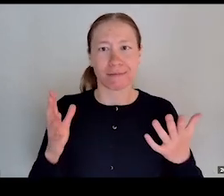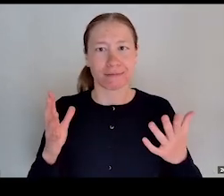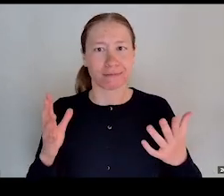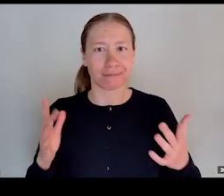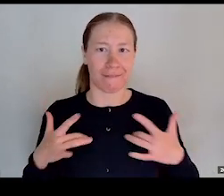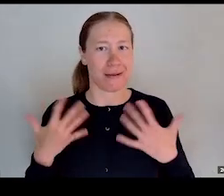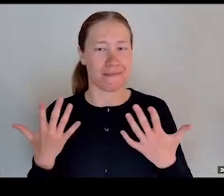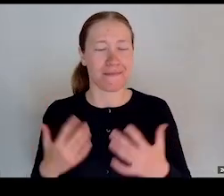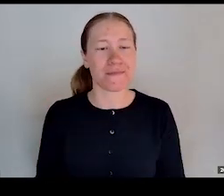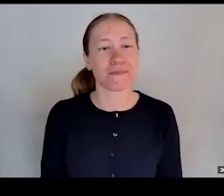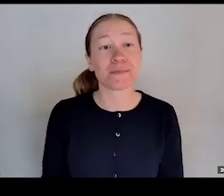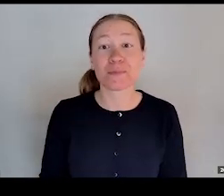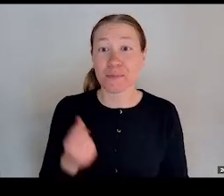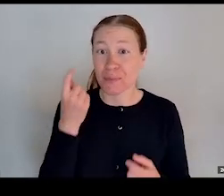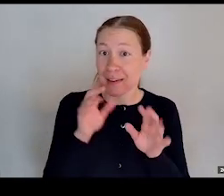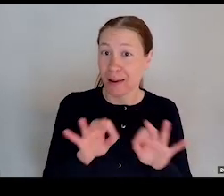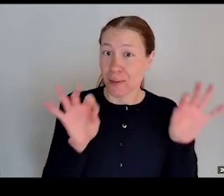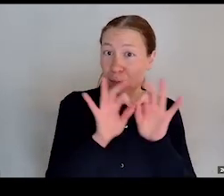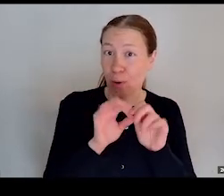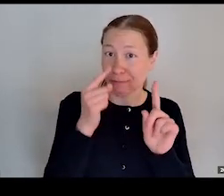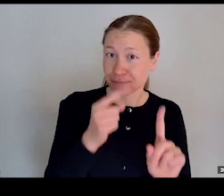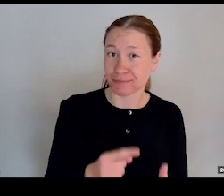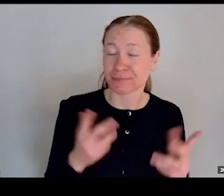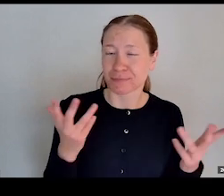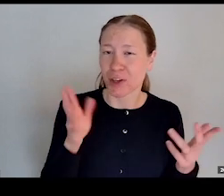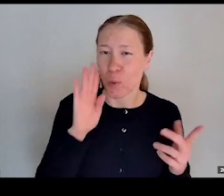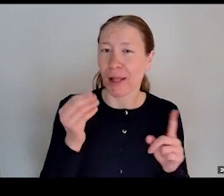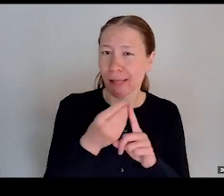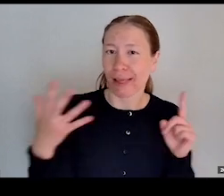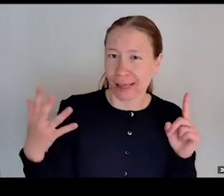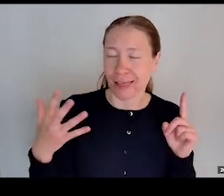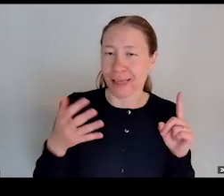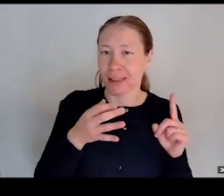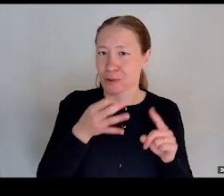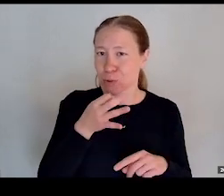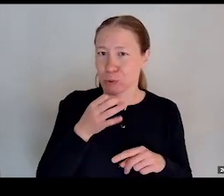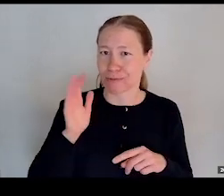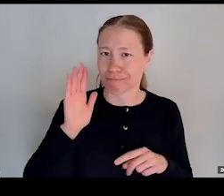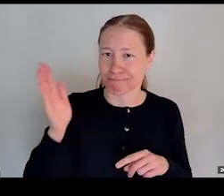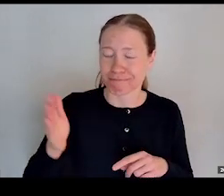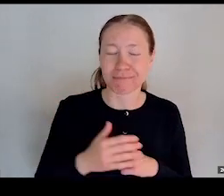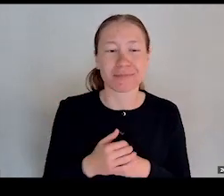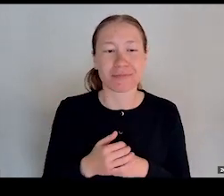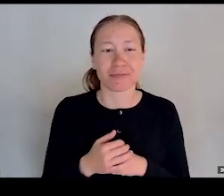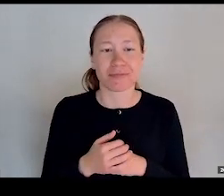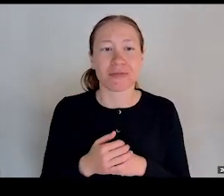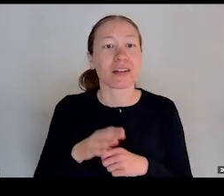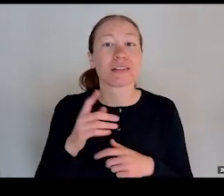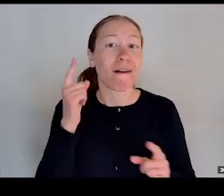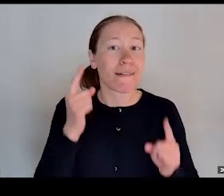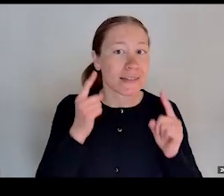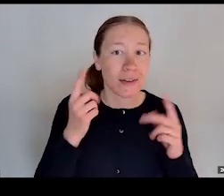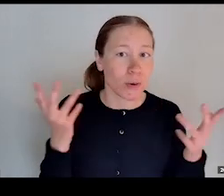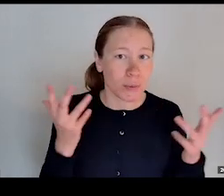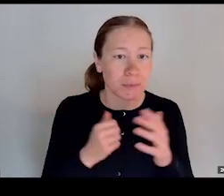Some key considerations for that, I'm going to explain further in upcoming sections, but there are things like considering